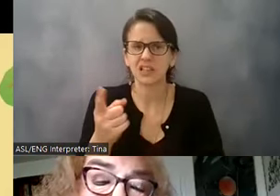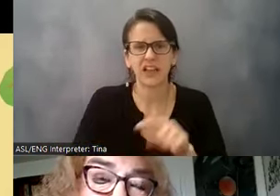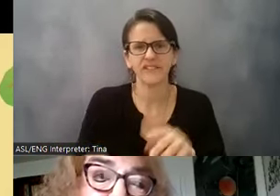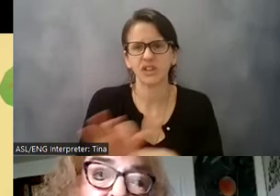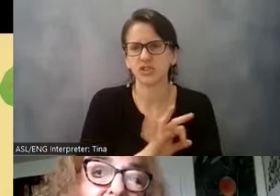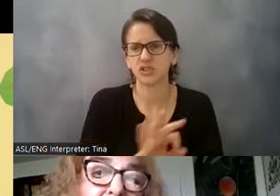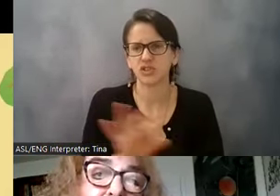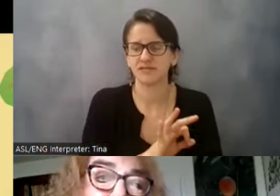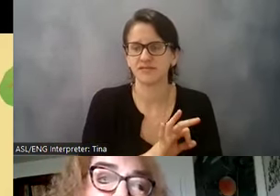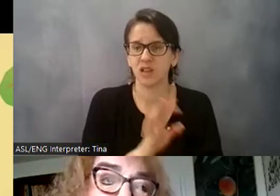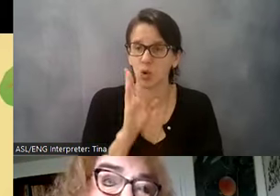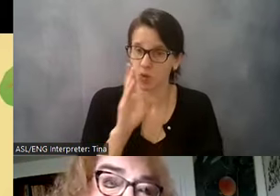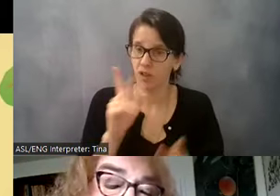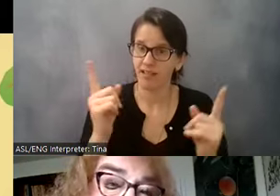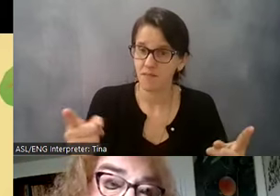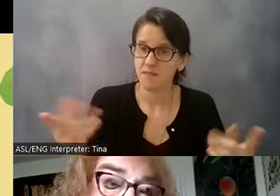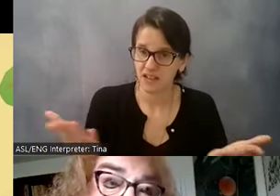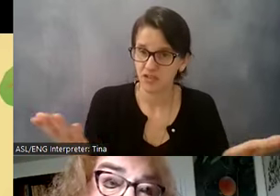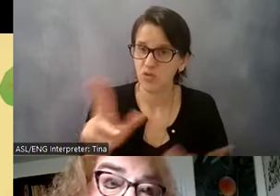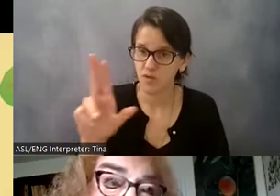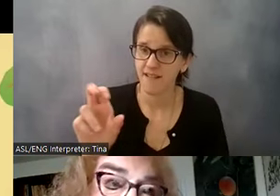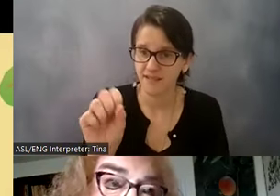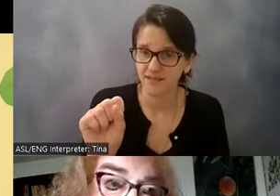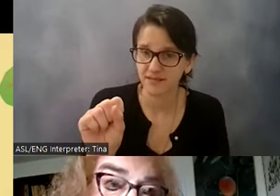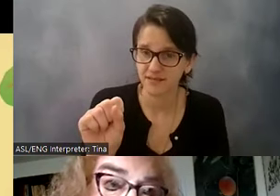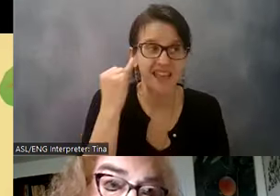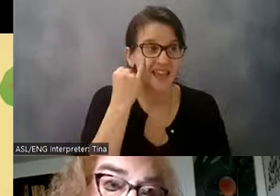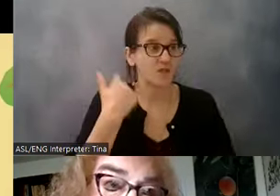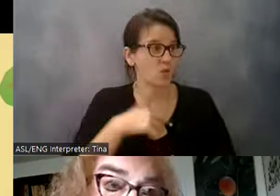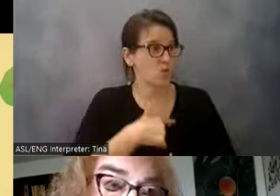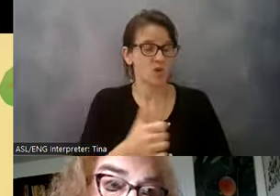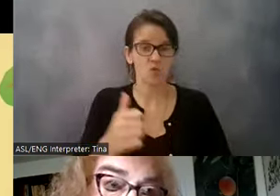don't make some radical changes in the near future.